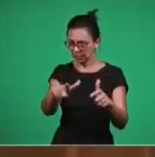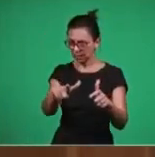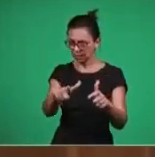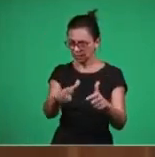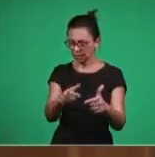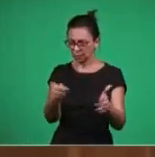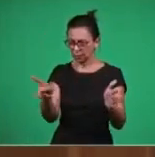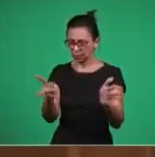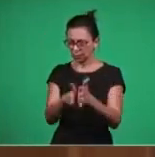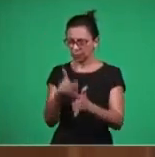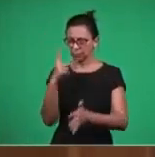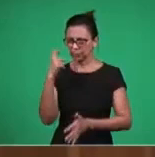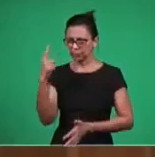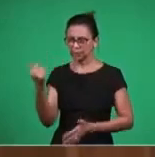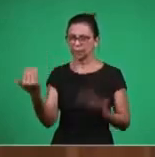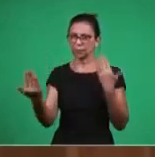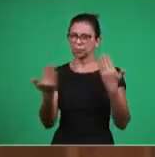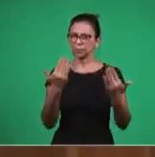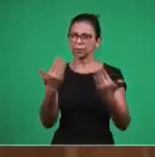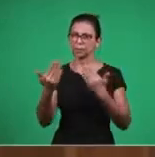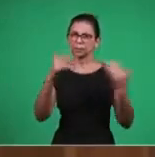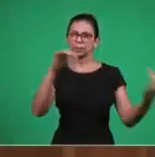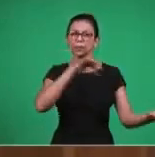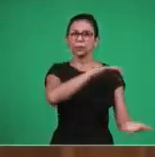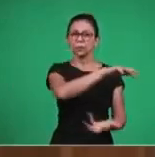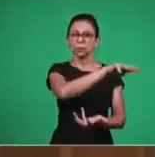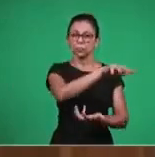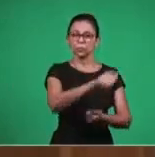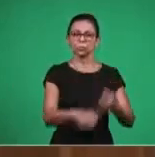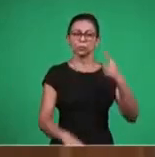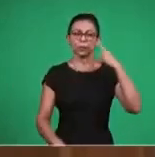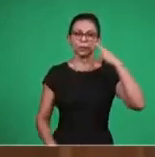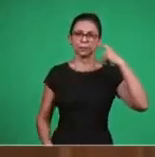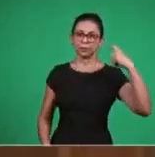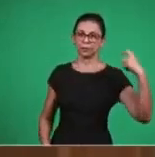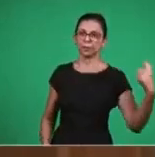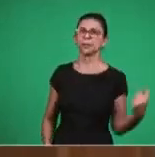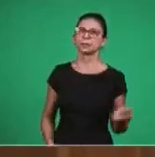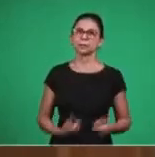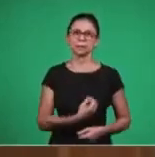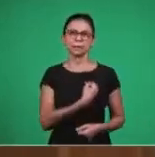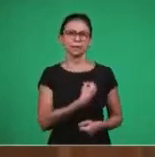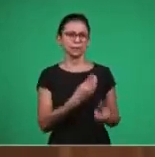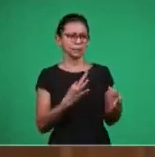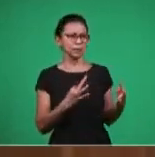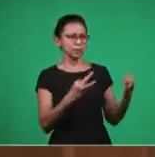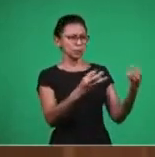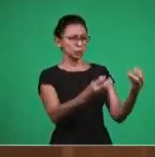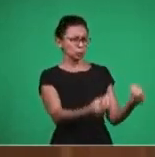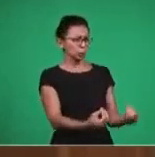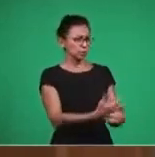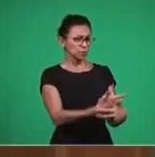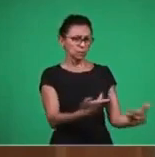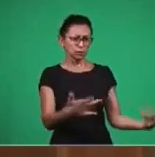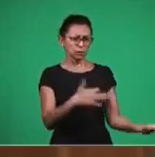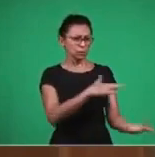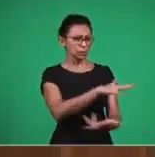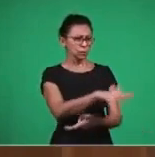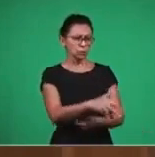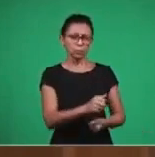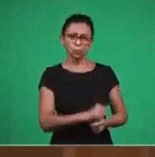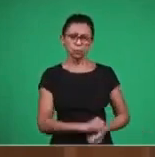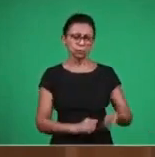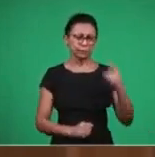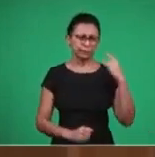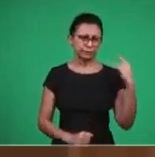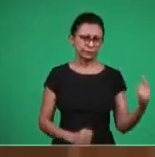interest. The interest is everything that man wants. They want to enjoy everything the world offers, and